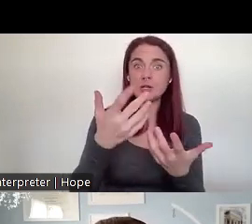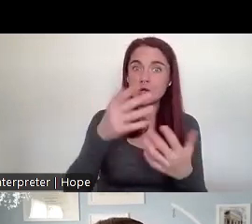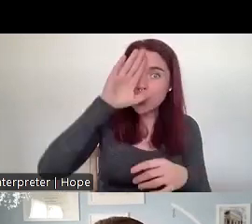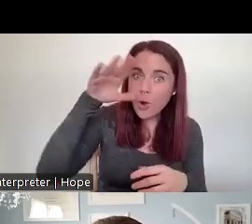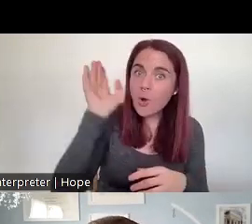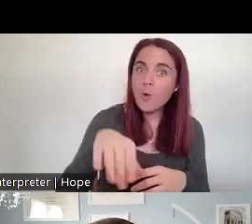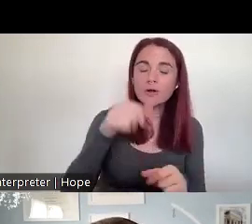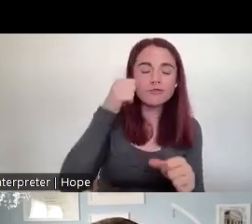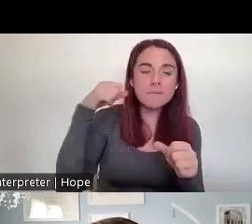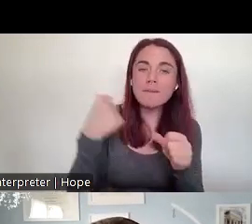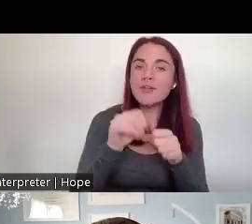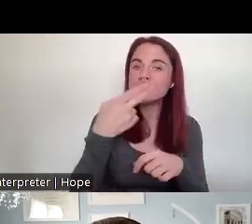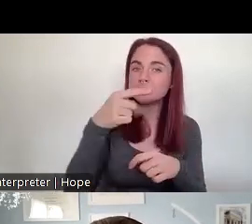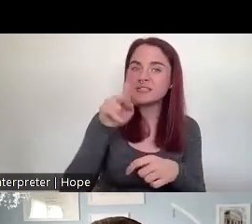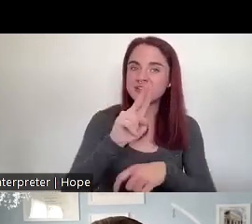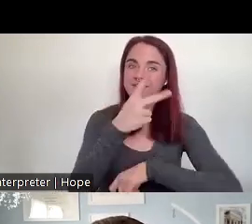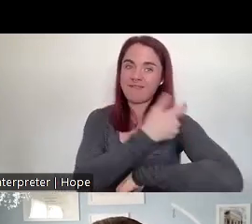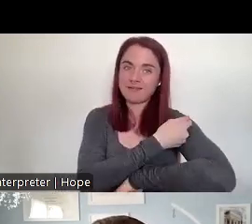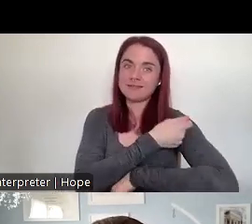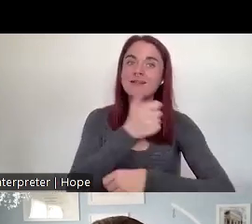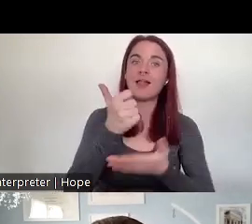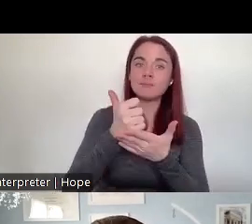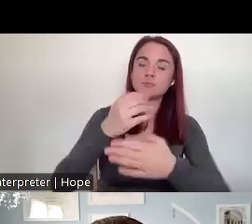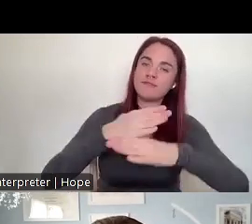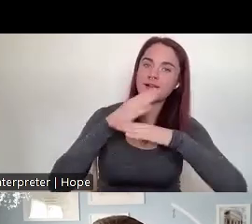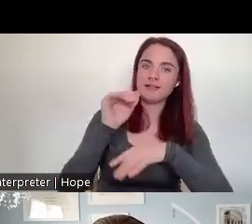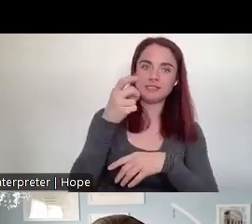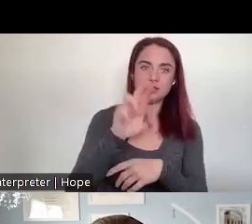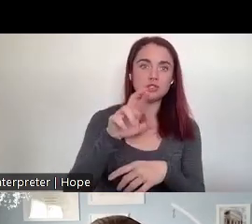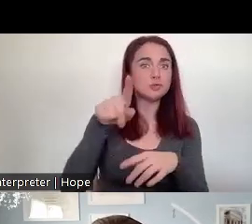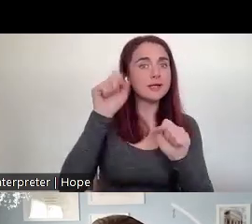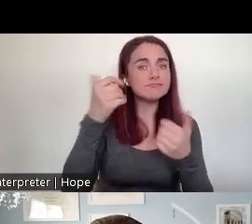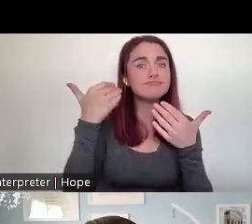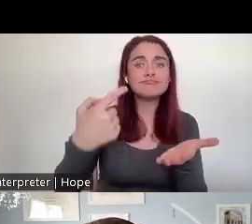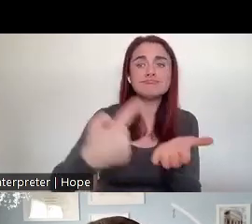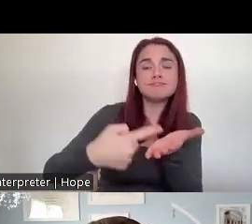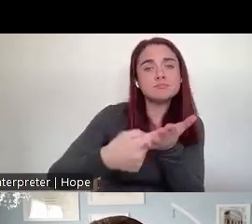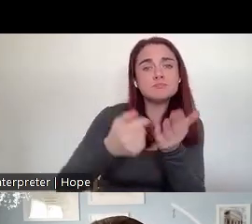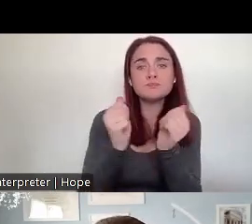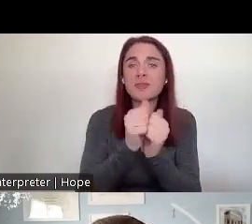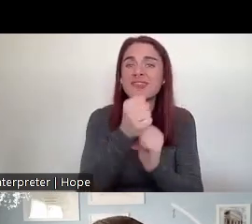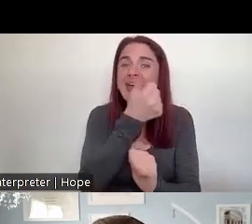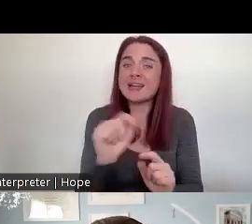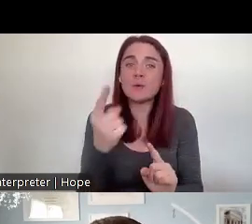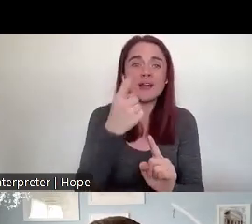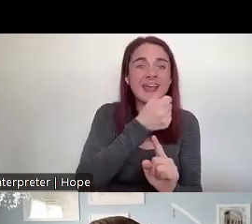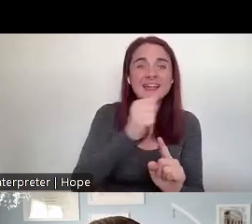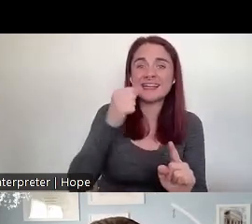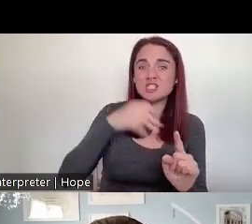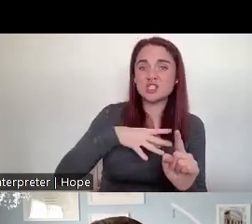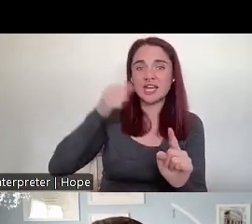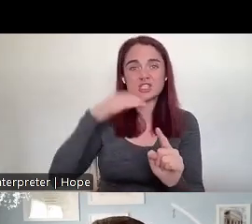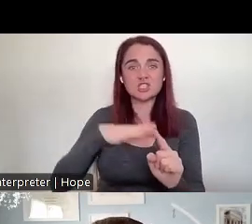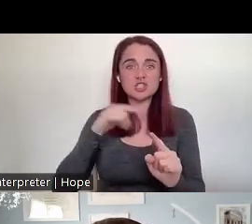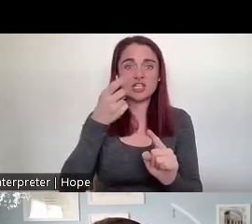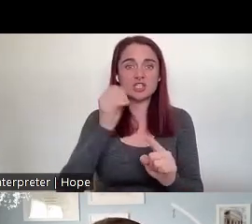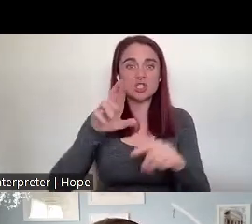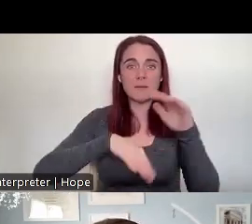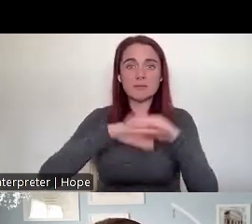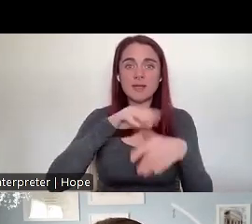cancer. Consider talking about the HPV vaccine for people of all genders up to the age of